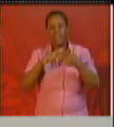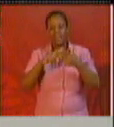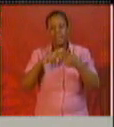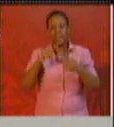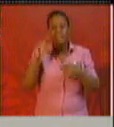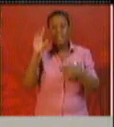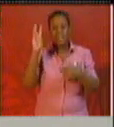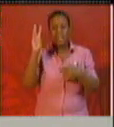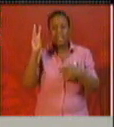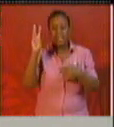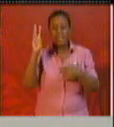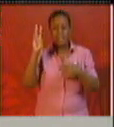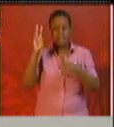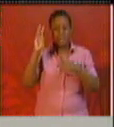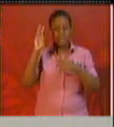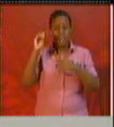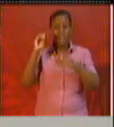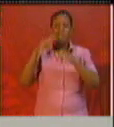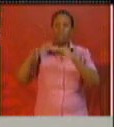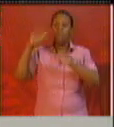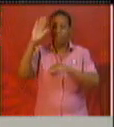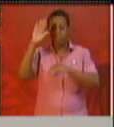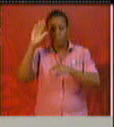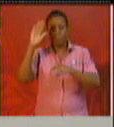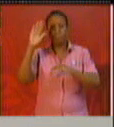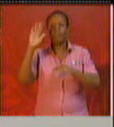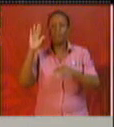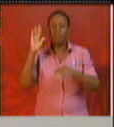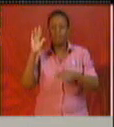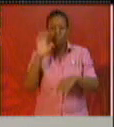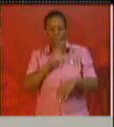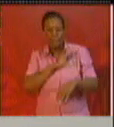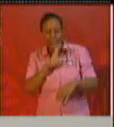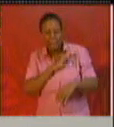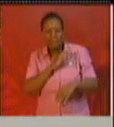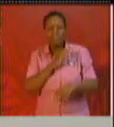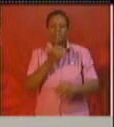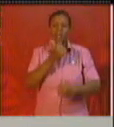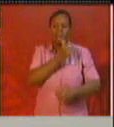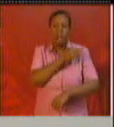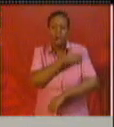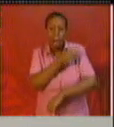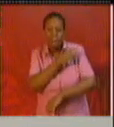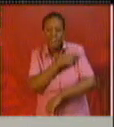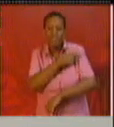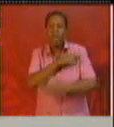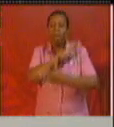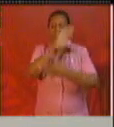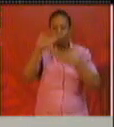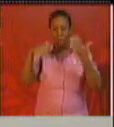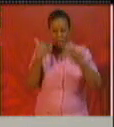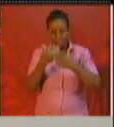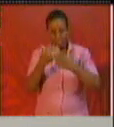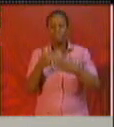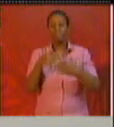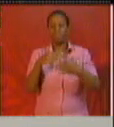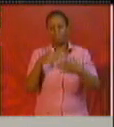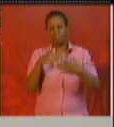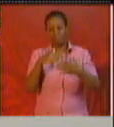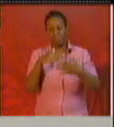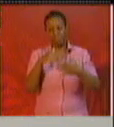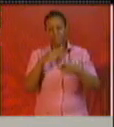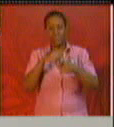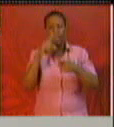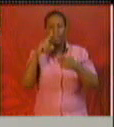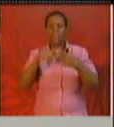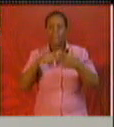protective services. All of these targets then help us to reduce the two things that we're concerned about. First, those who are most exposed,